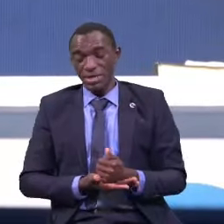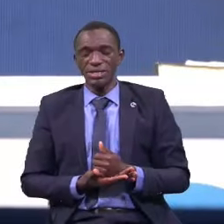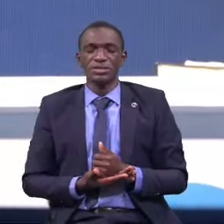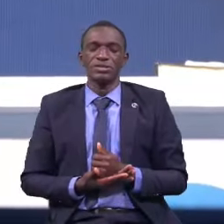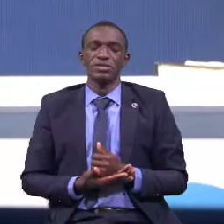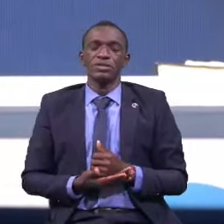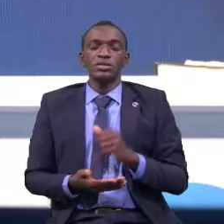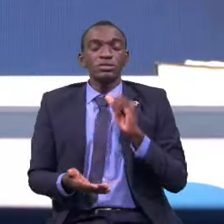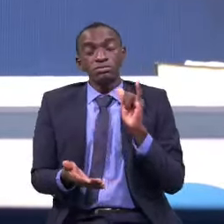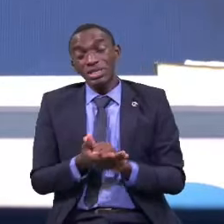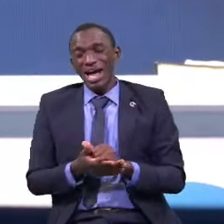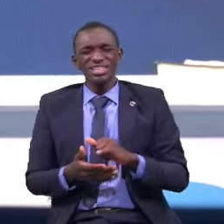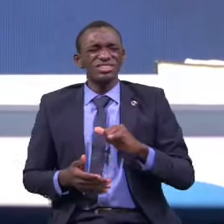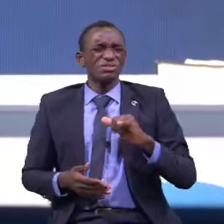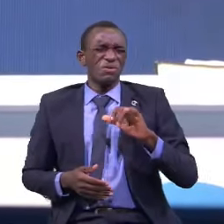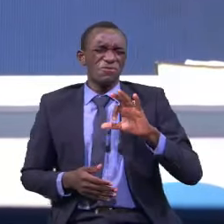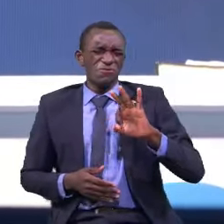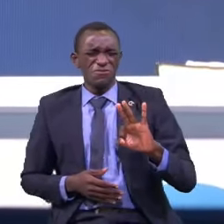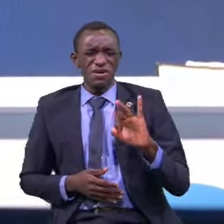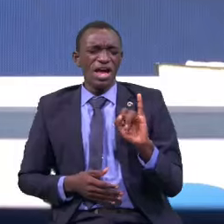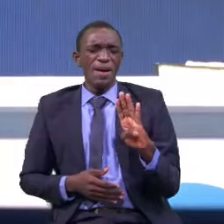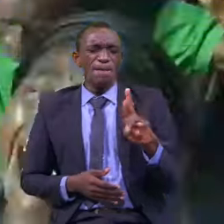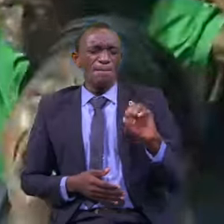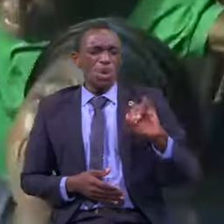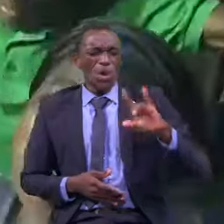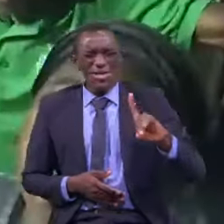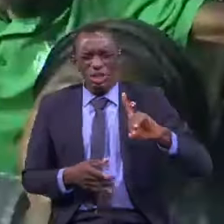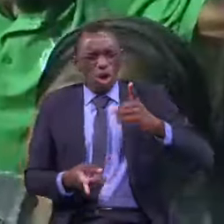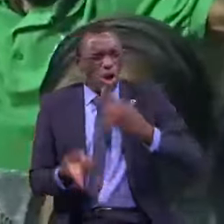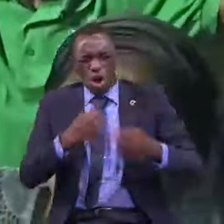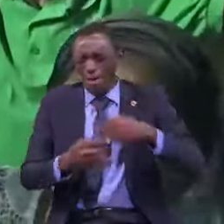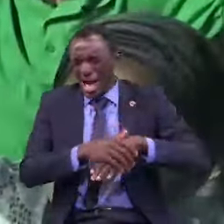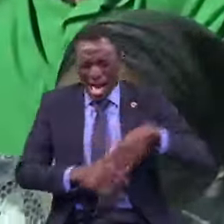That fibroid, come out in Jesus' name.